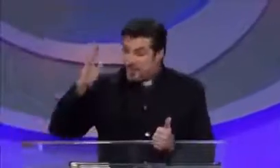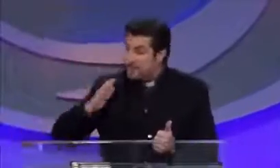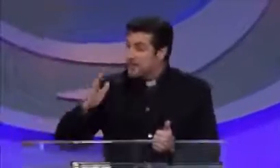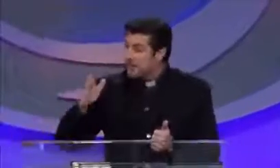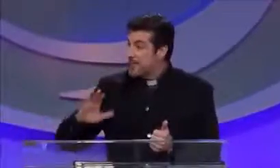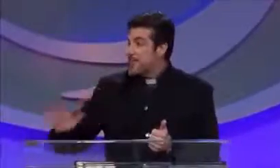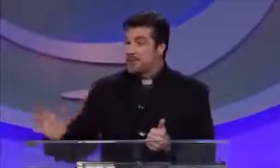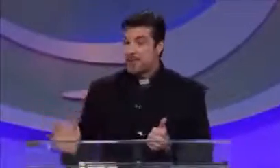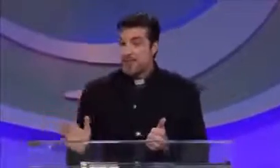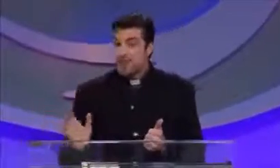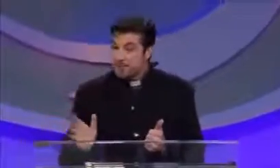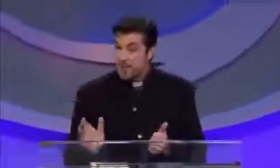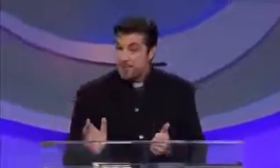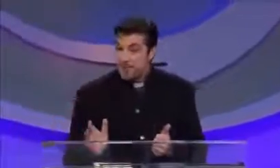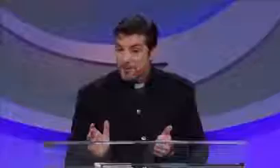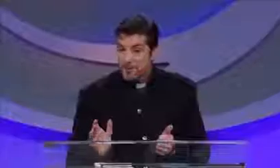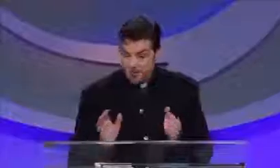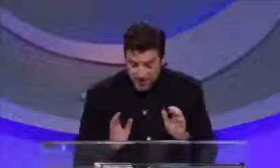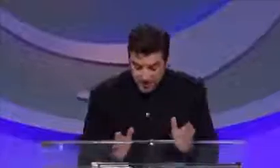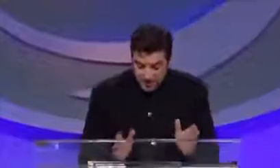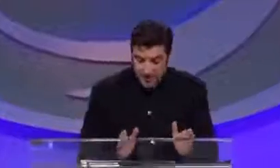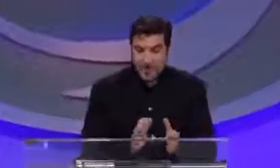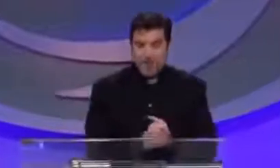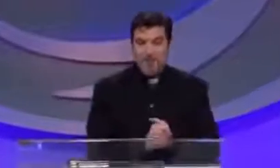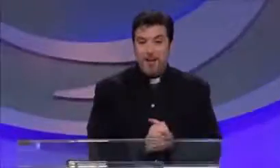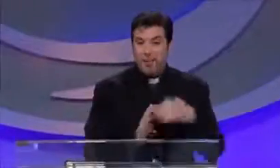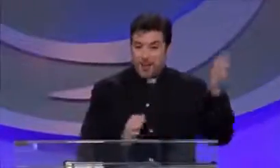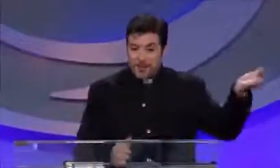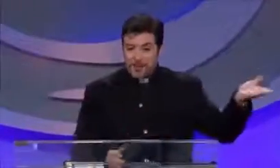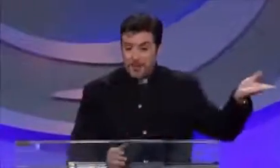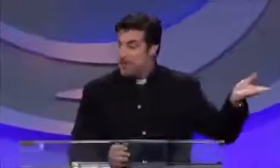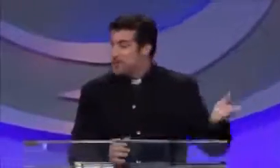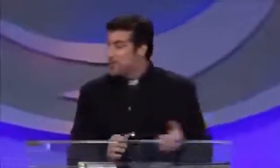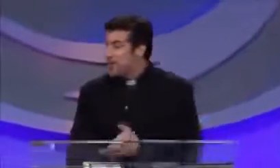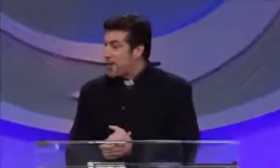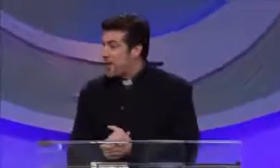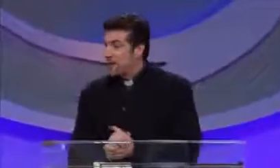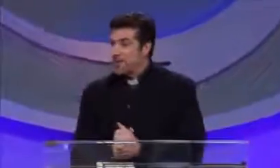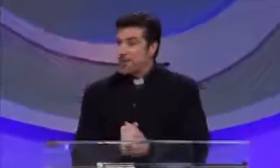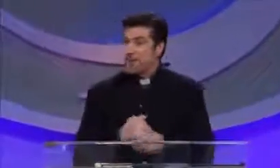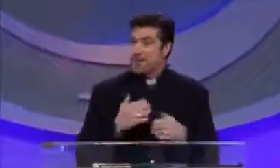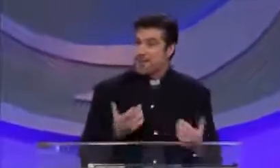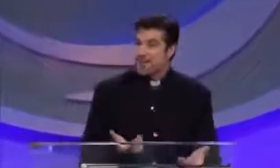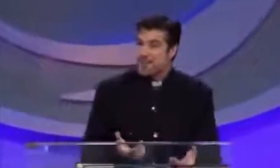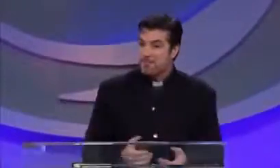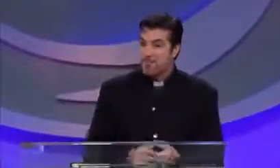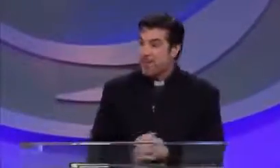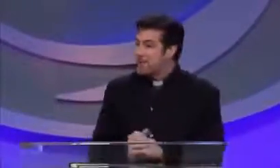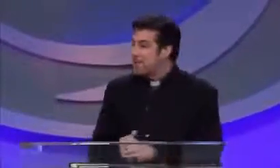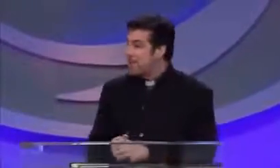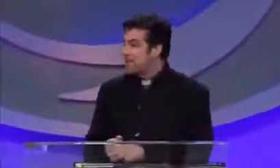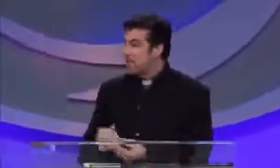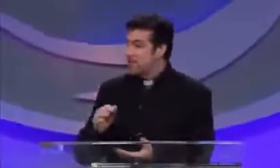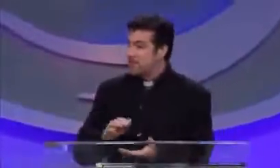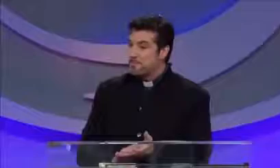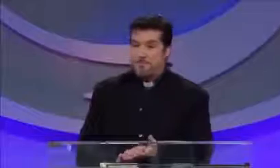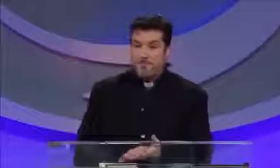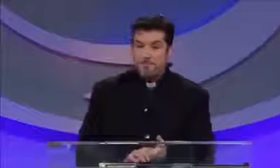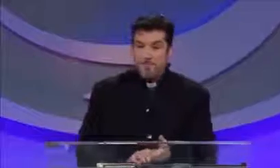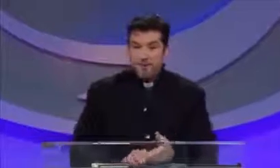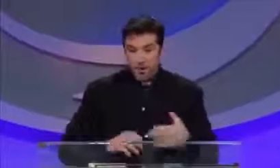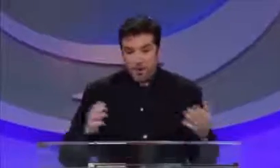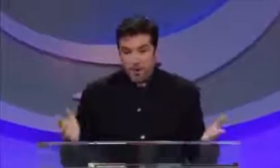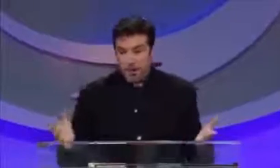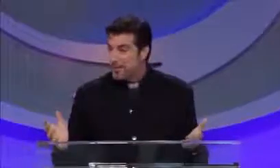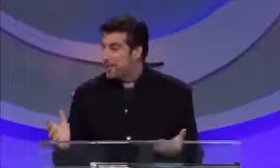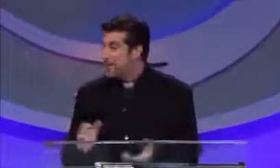people, this, he hasn't changed his spots. So I went last Tuesday, I went to see him. We had the morning together, just me